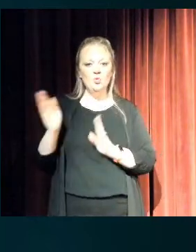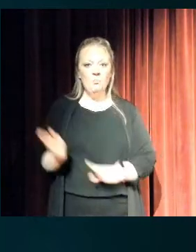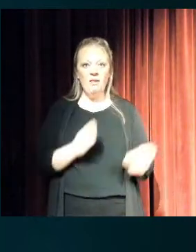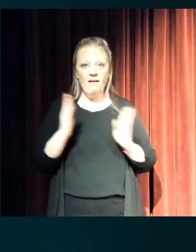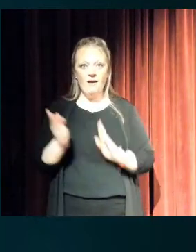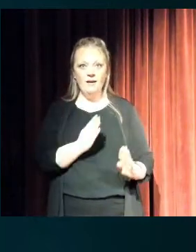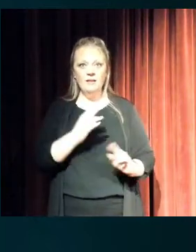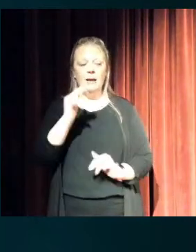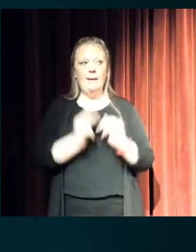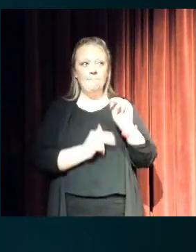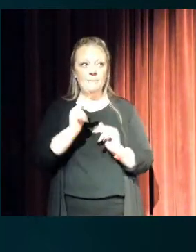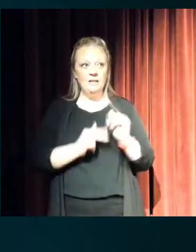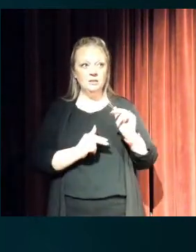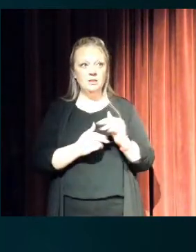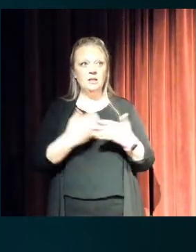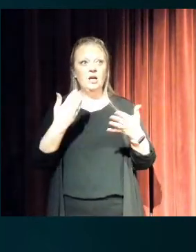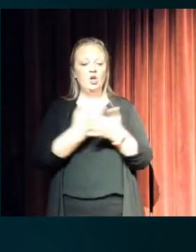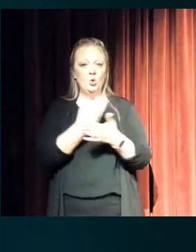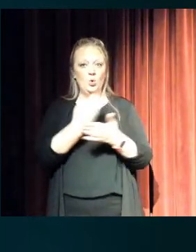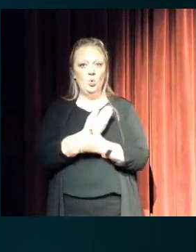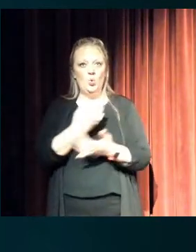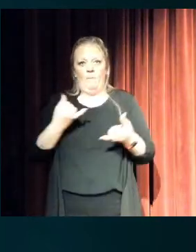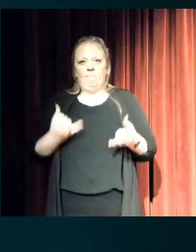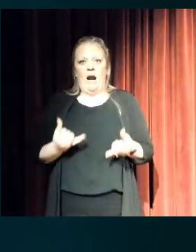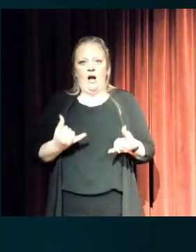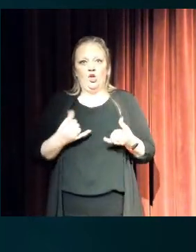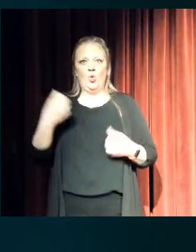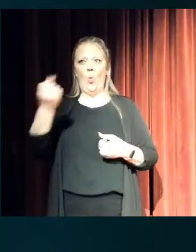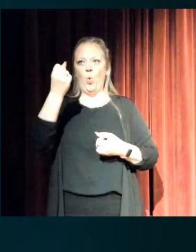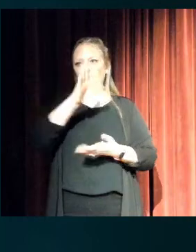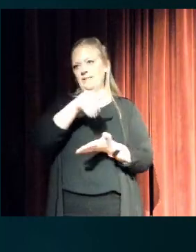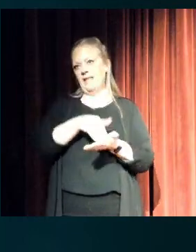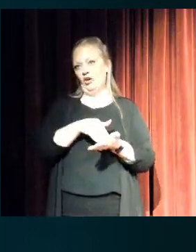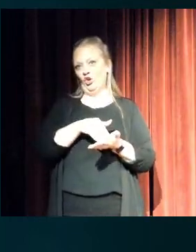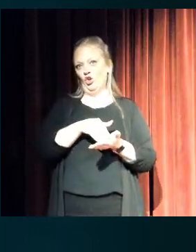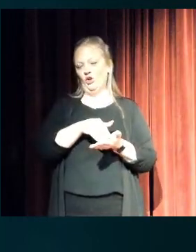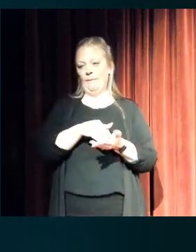plan and build a new modern holding center.